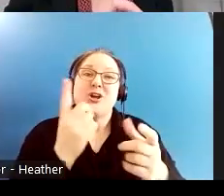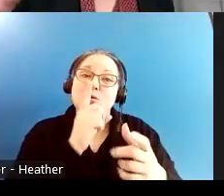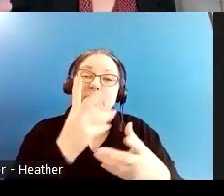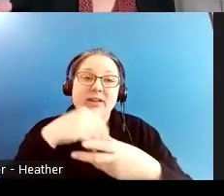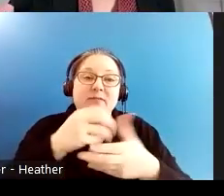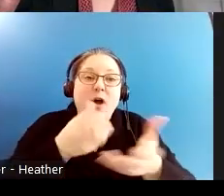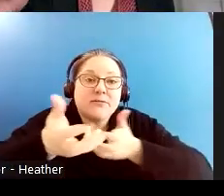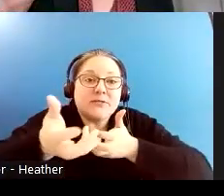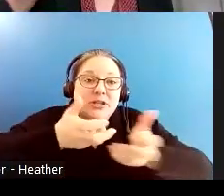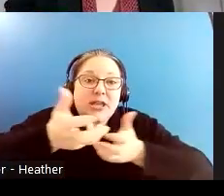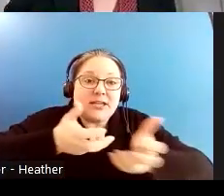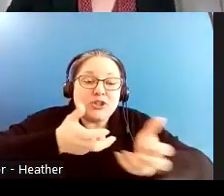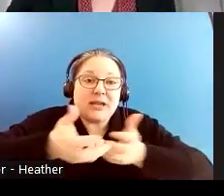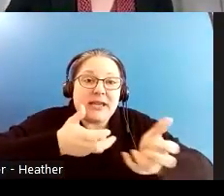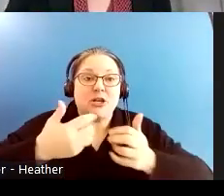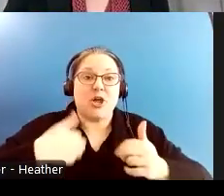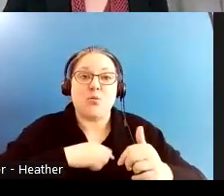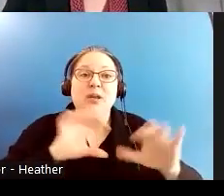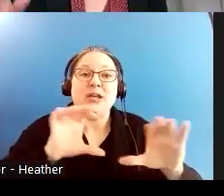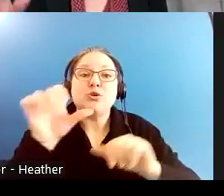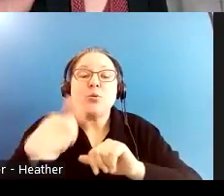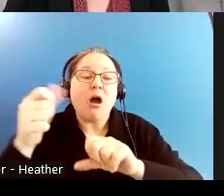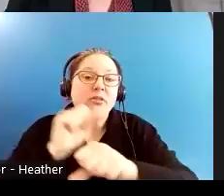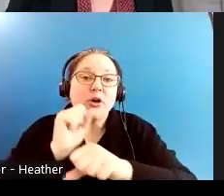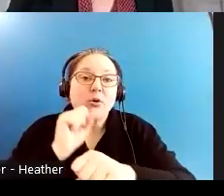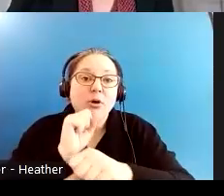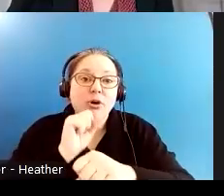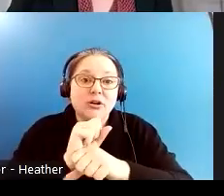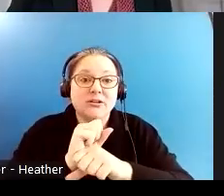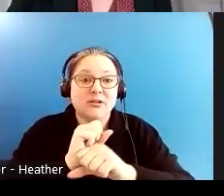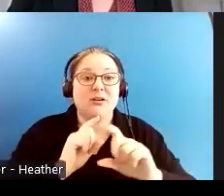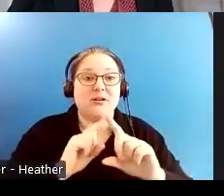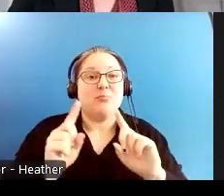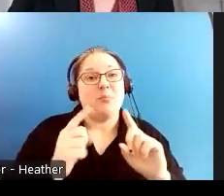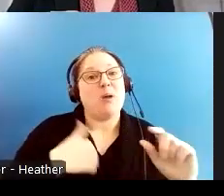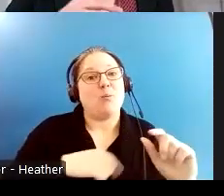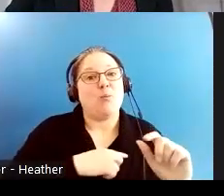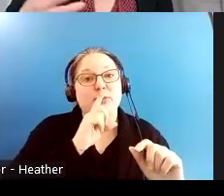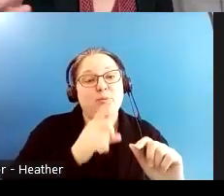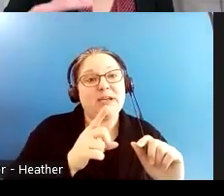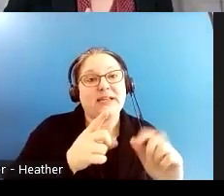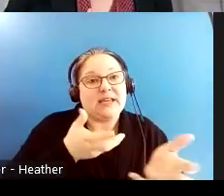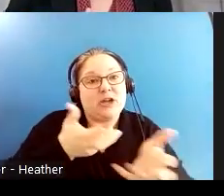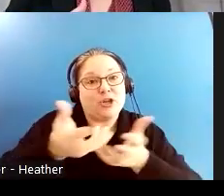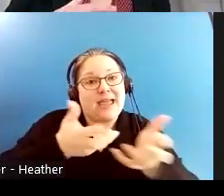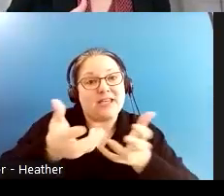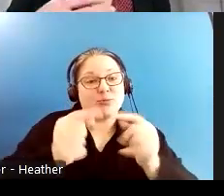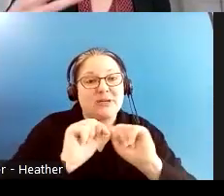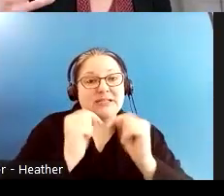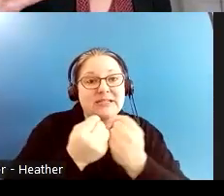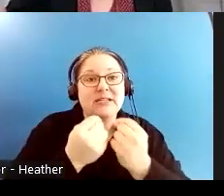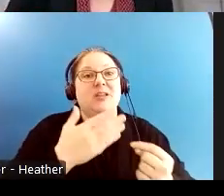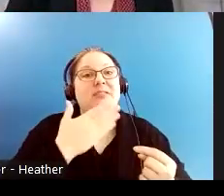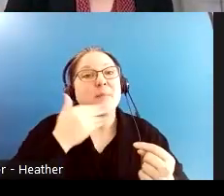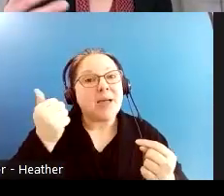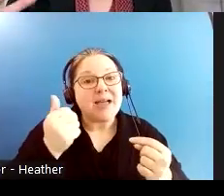gray area. And we do a lot of other work that I mentioned just now as well, but we're really an engagement team. So some of the best people, the